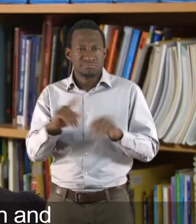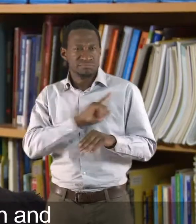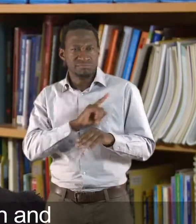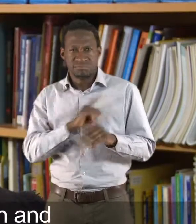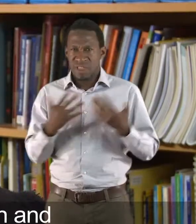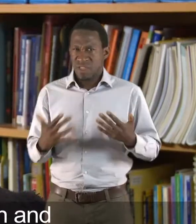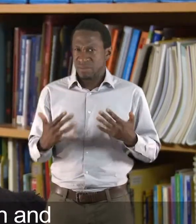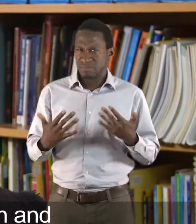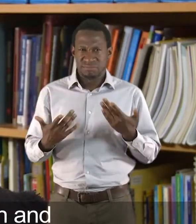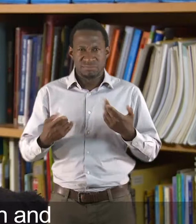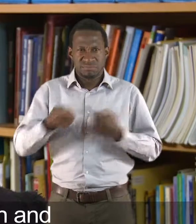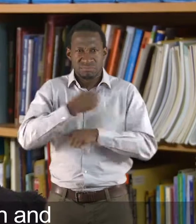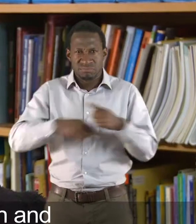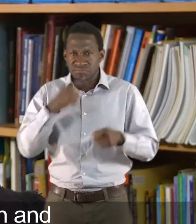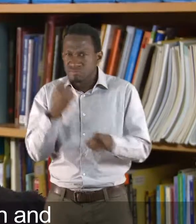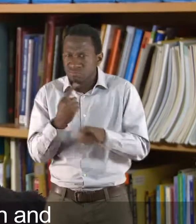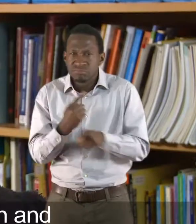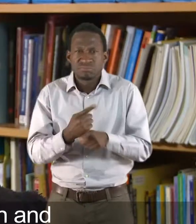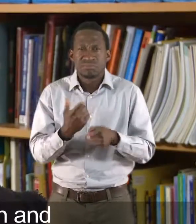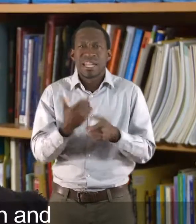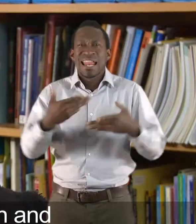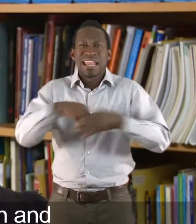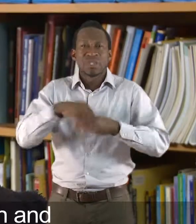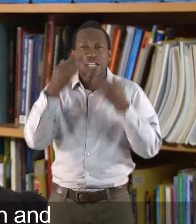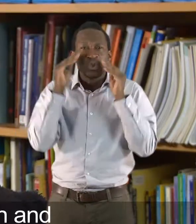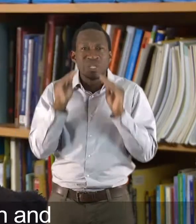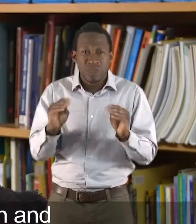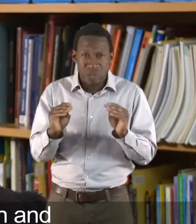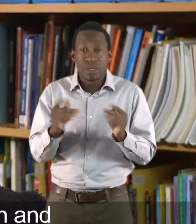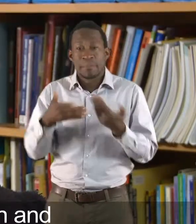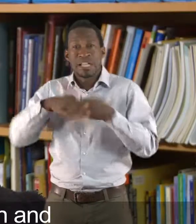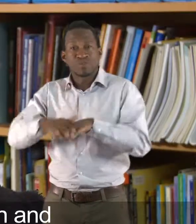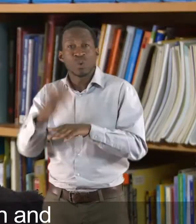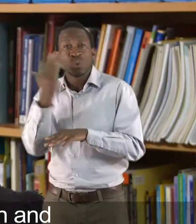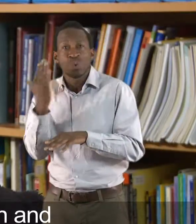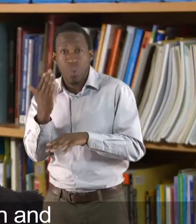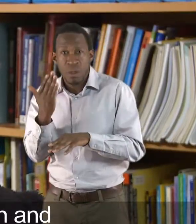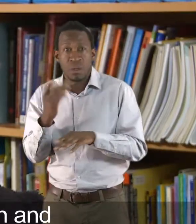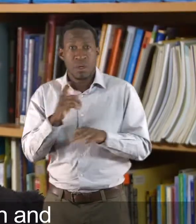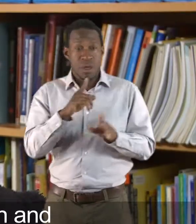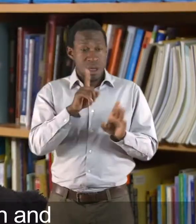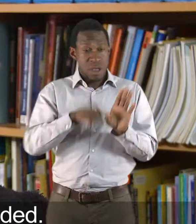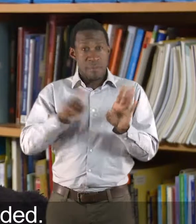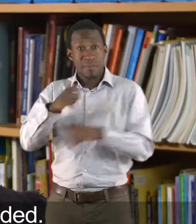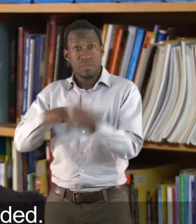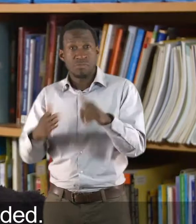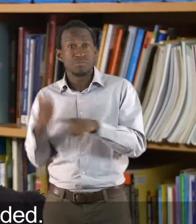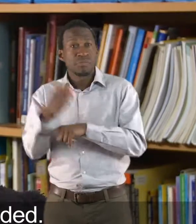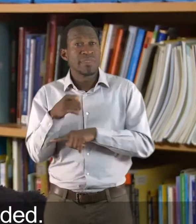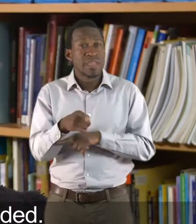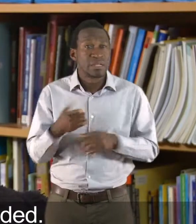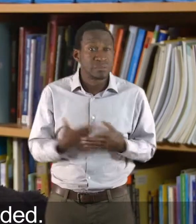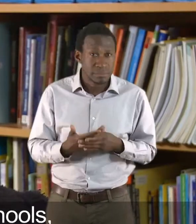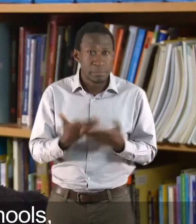a lot about inclusive education and youngsters going into mainstream schools, I don't think they're